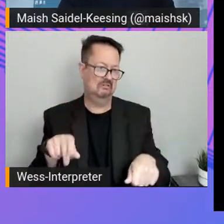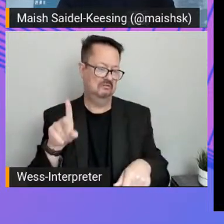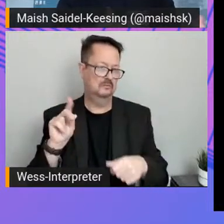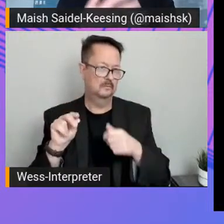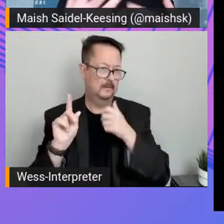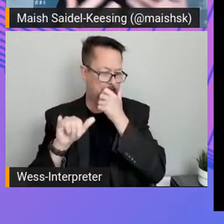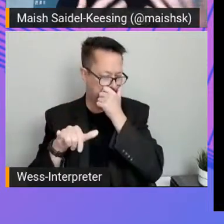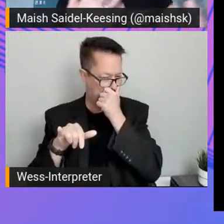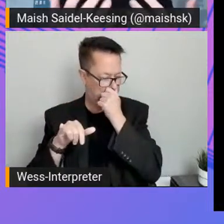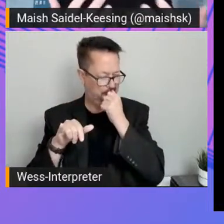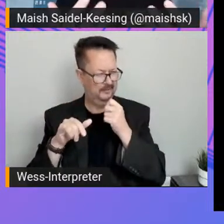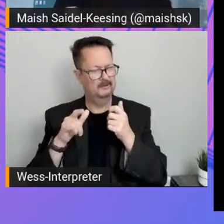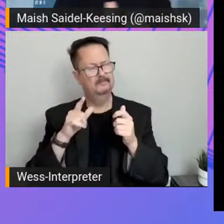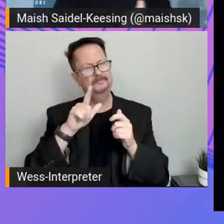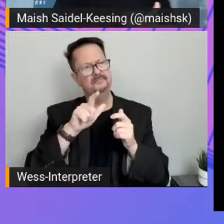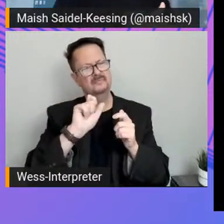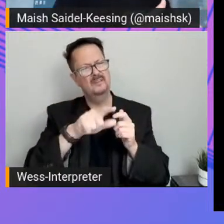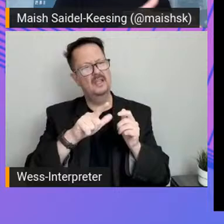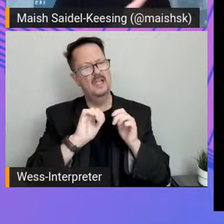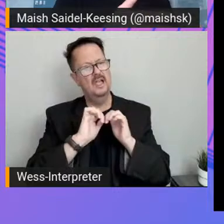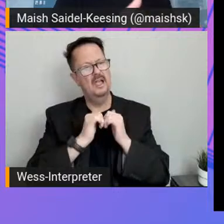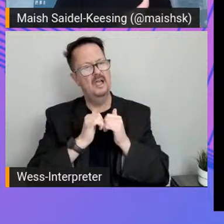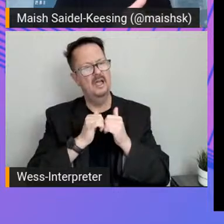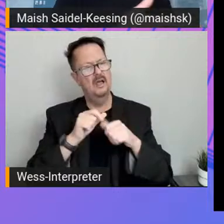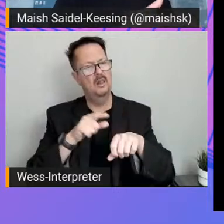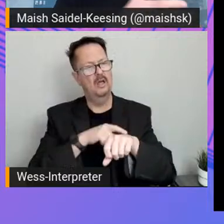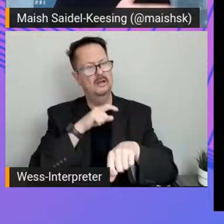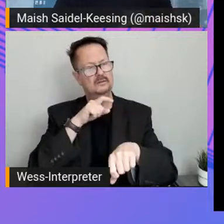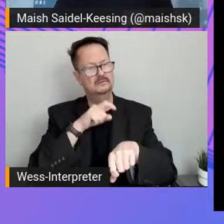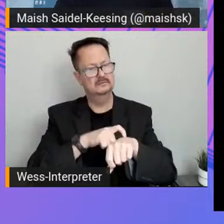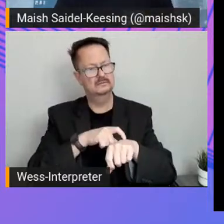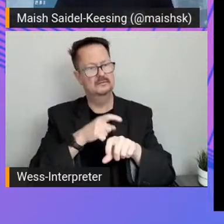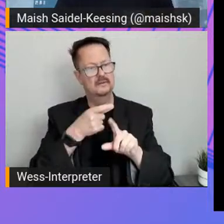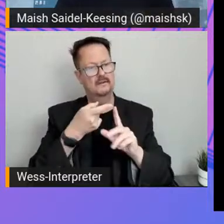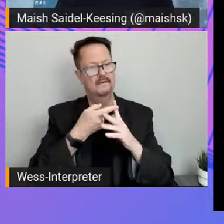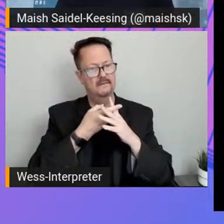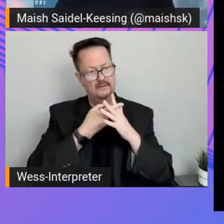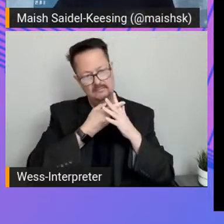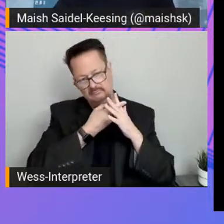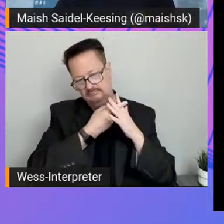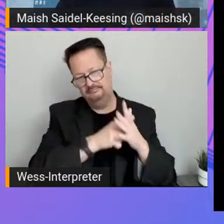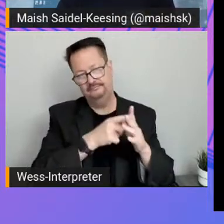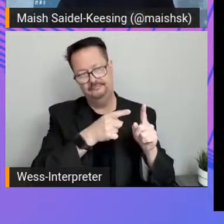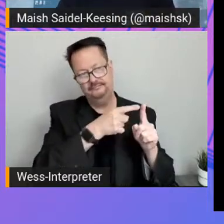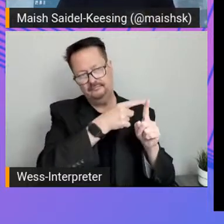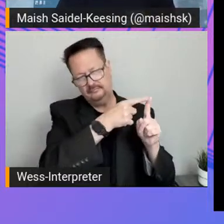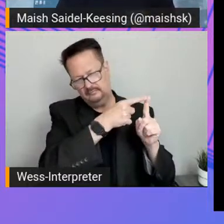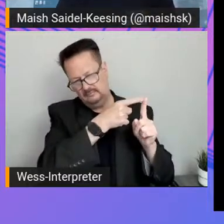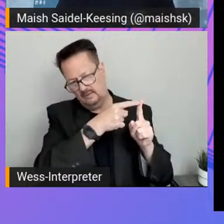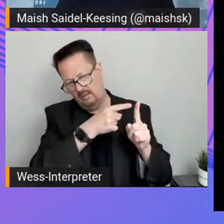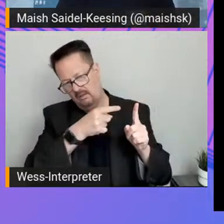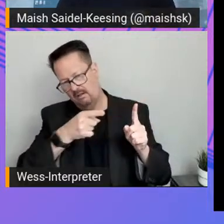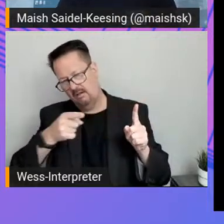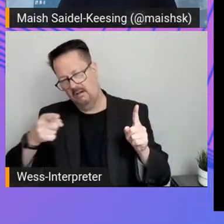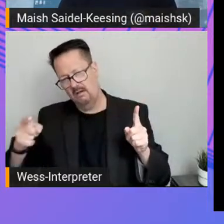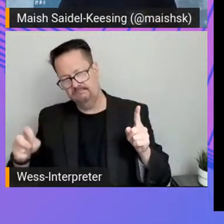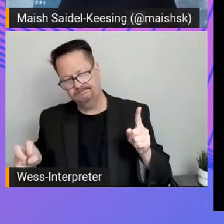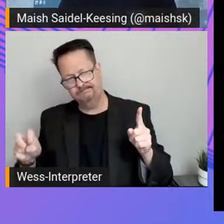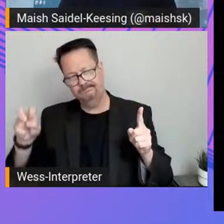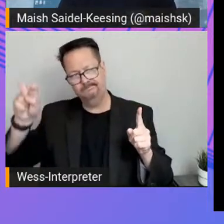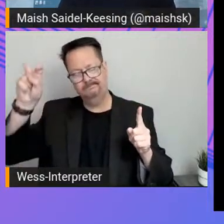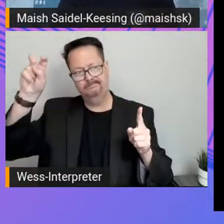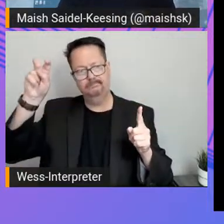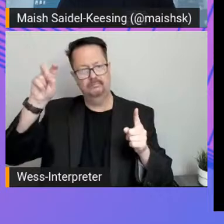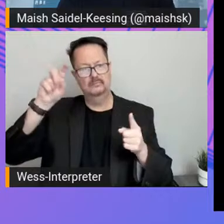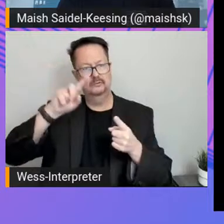And how long does that process actually take from, I would say, from once it gets into main until it goes further all the way up to production until it comes in front of